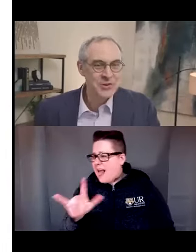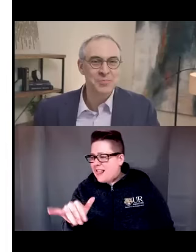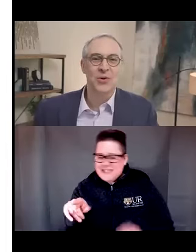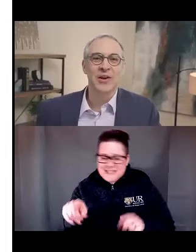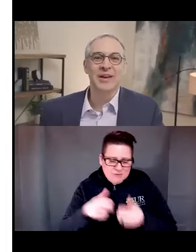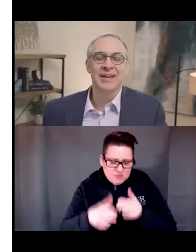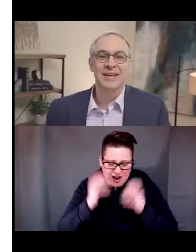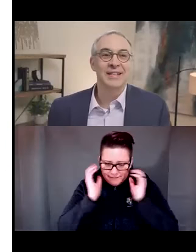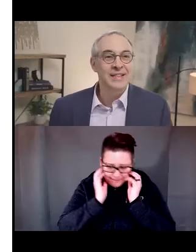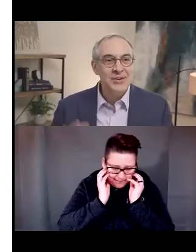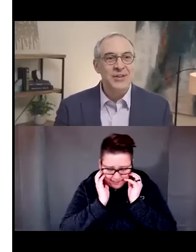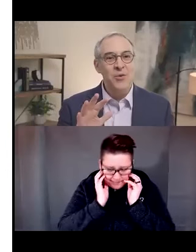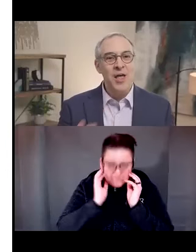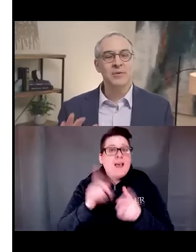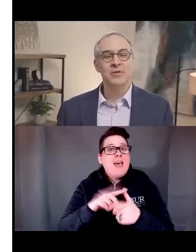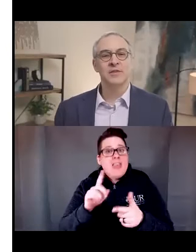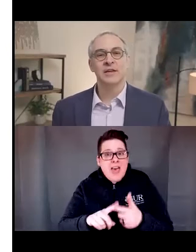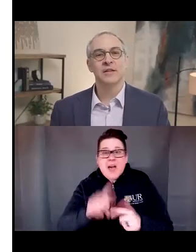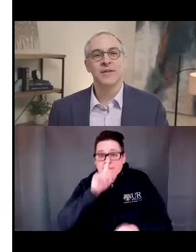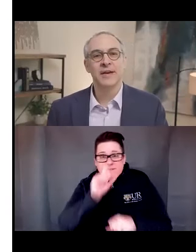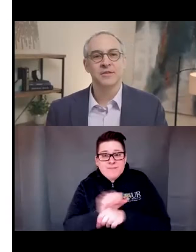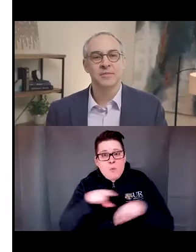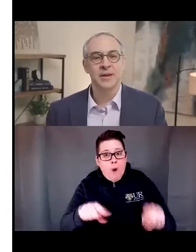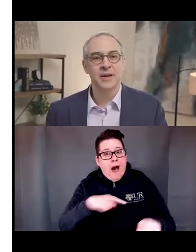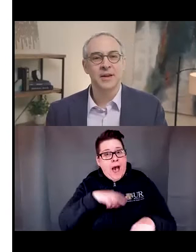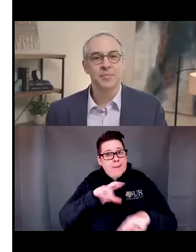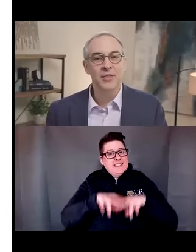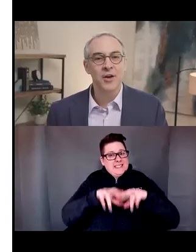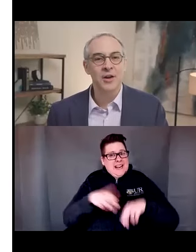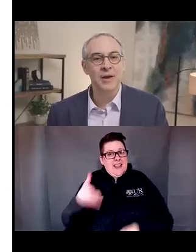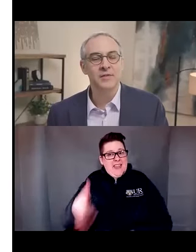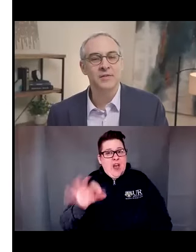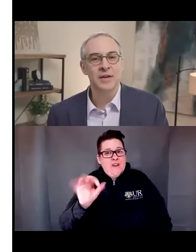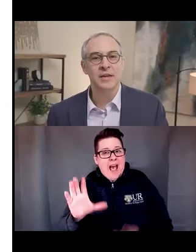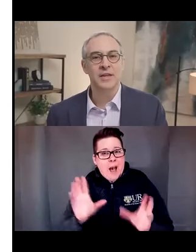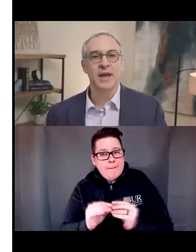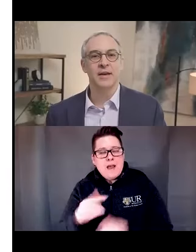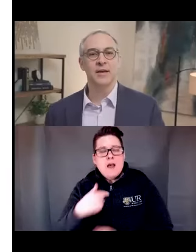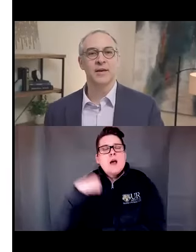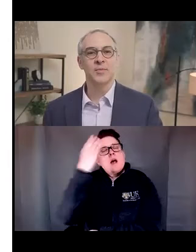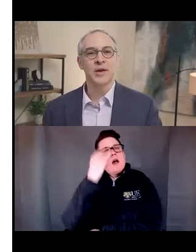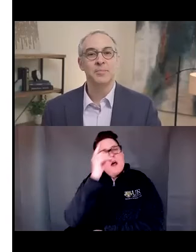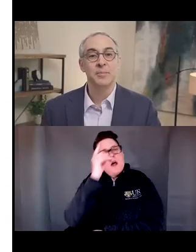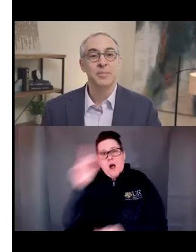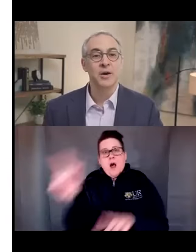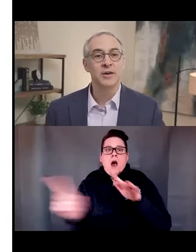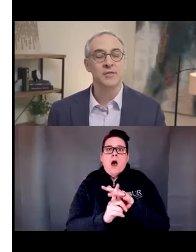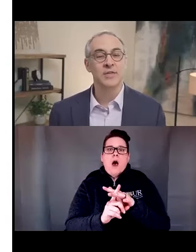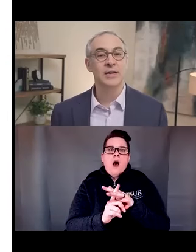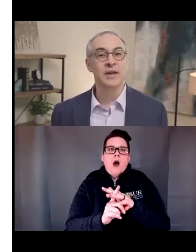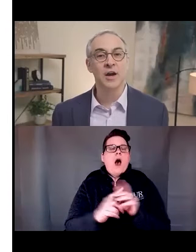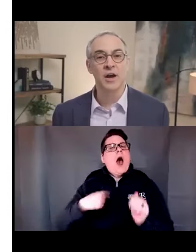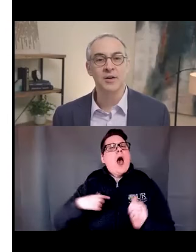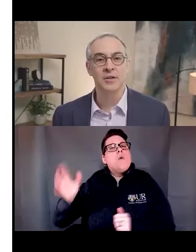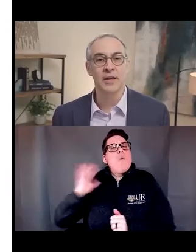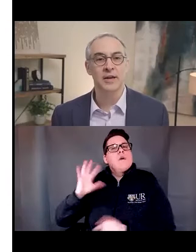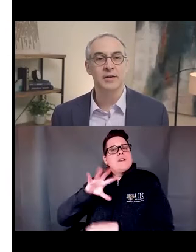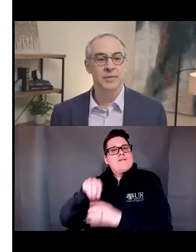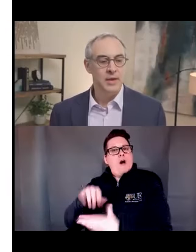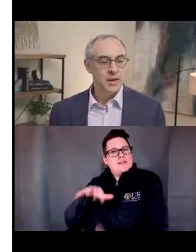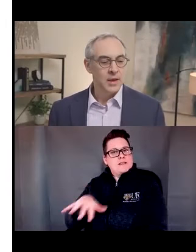At which point, literally while I was sitting in the faculty meeting, I thought about a study that I'd been part of that Ken